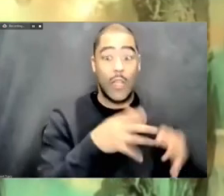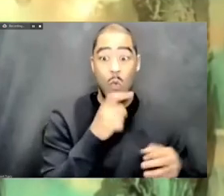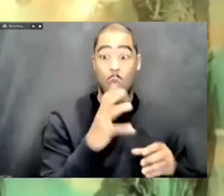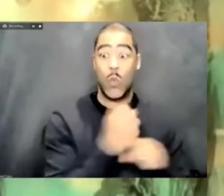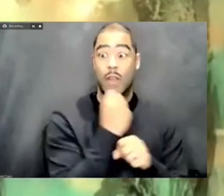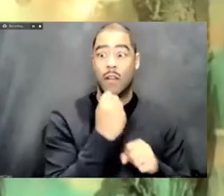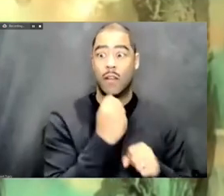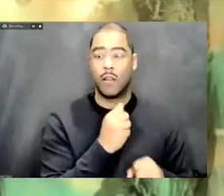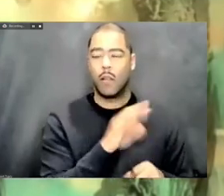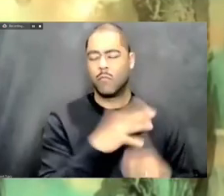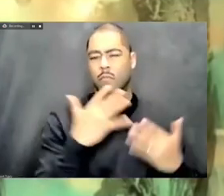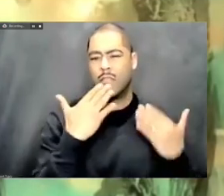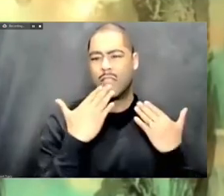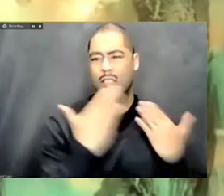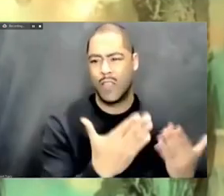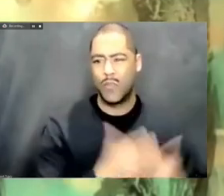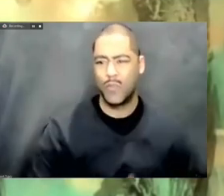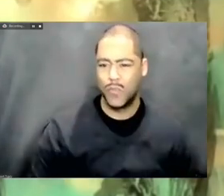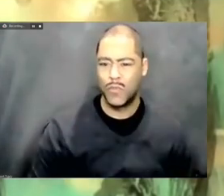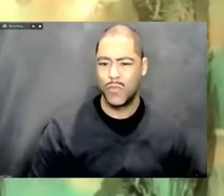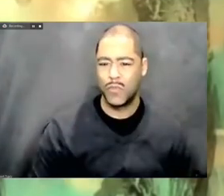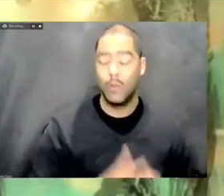Brennan, Dante, and Tony. Are you kidding me?